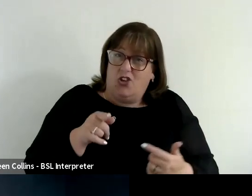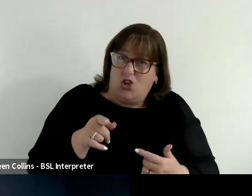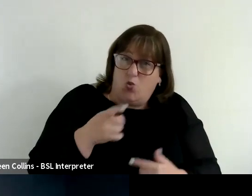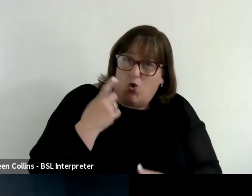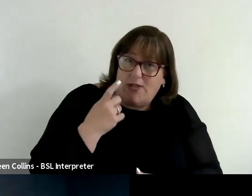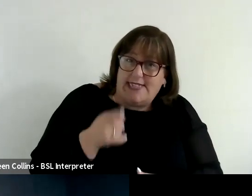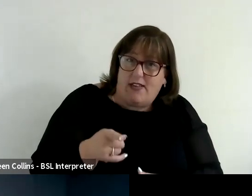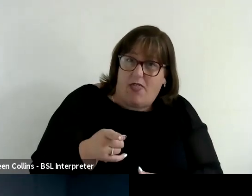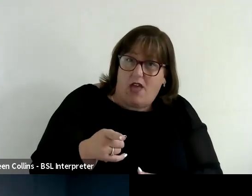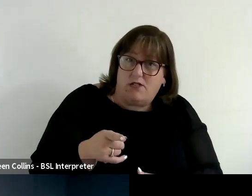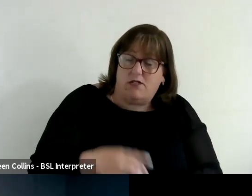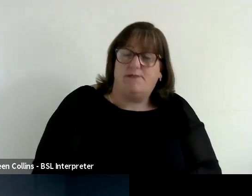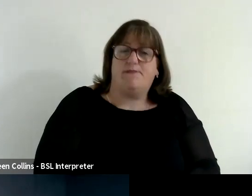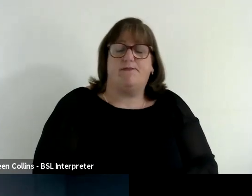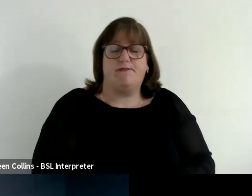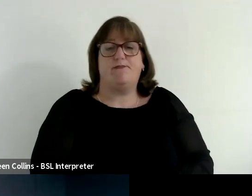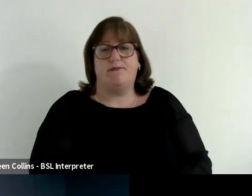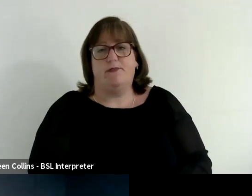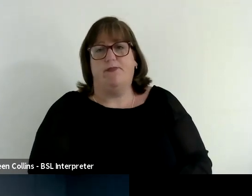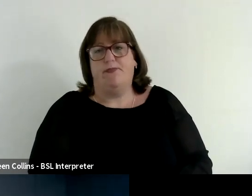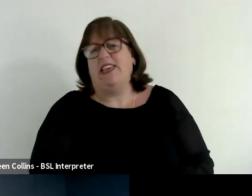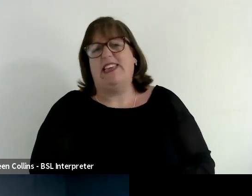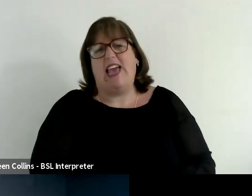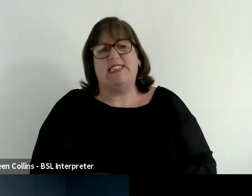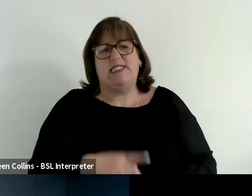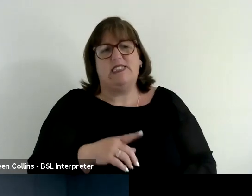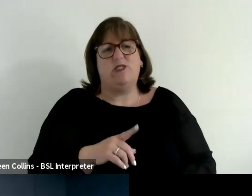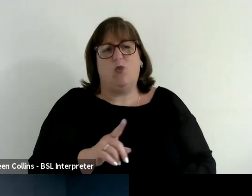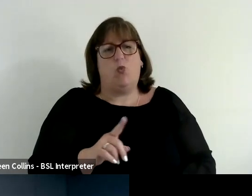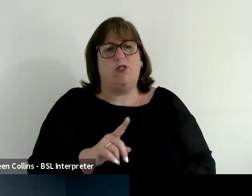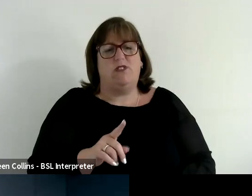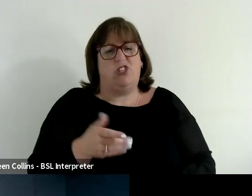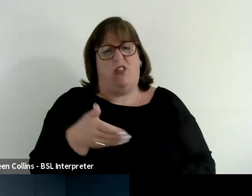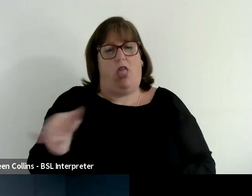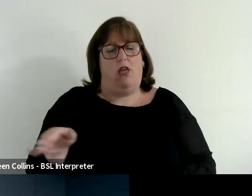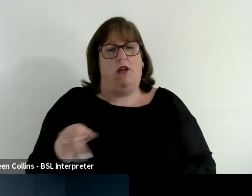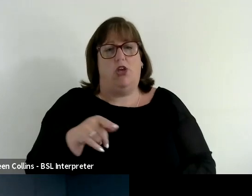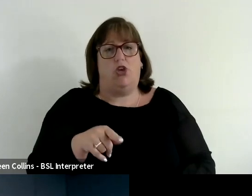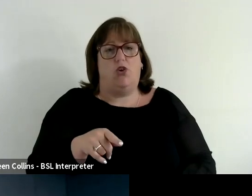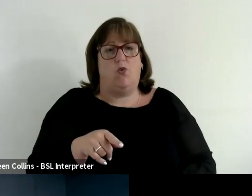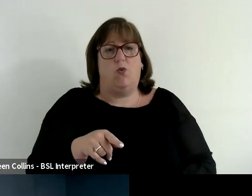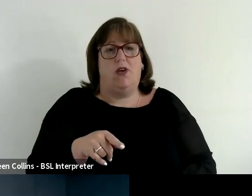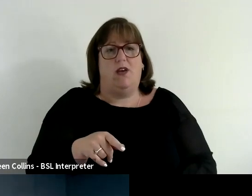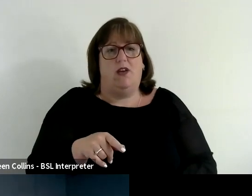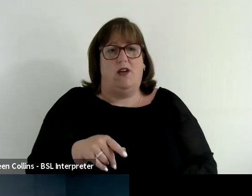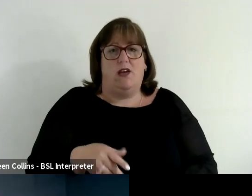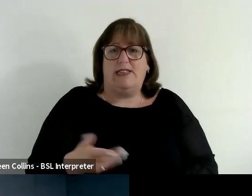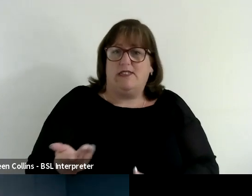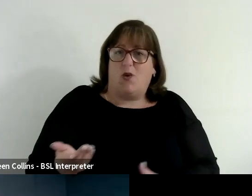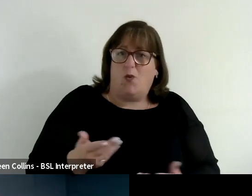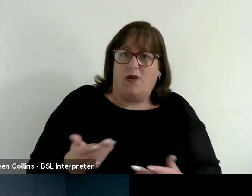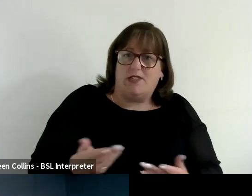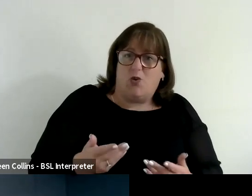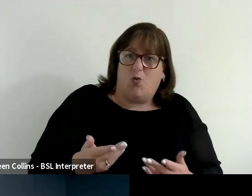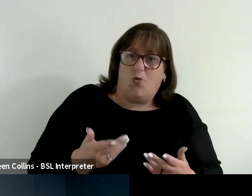not something that somebody would be discounted during the application process for. So it's always worth trying, isn't it? And then having